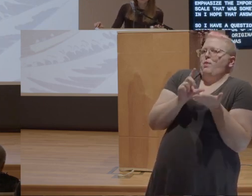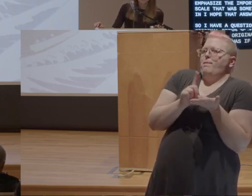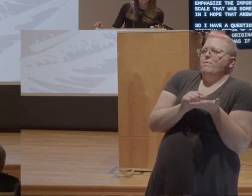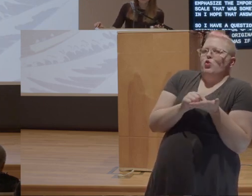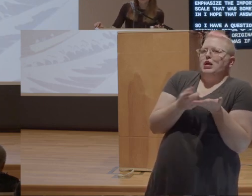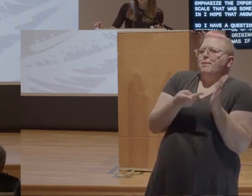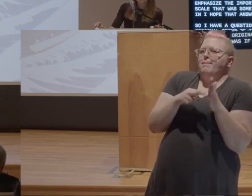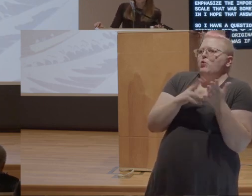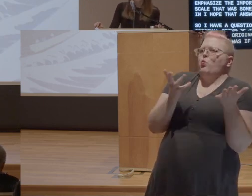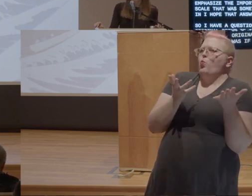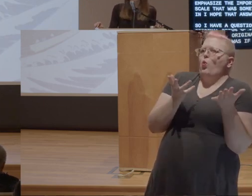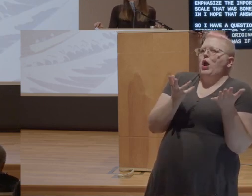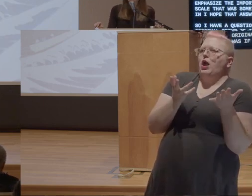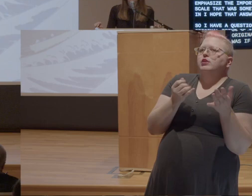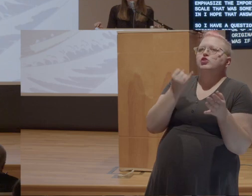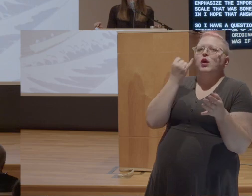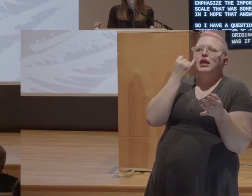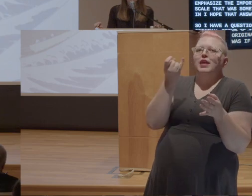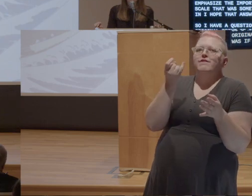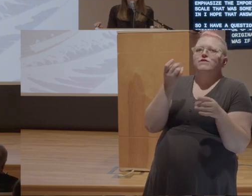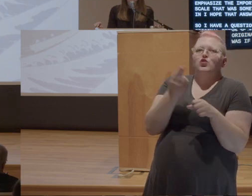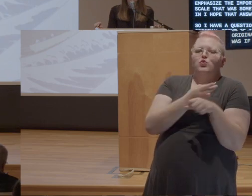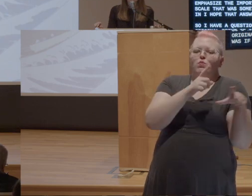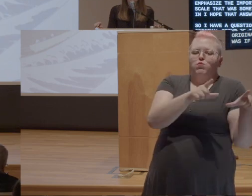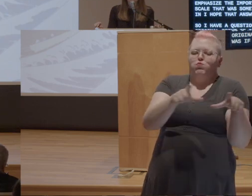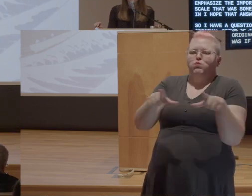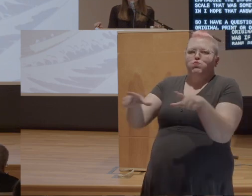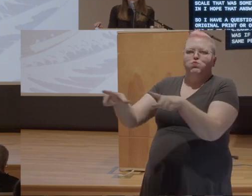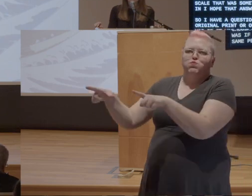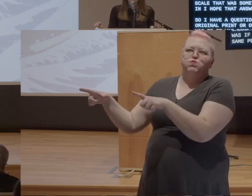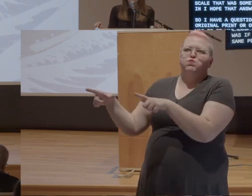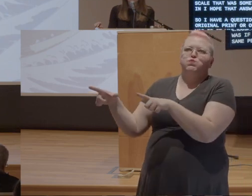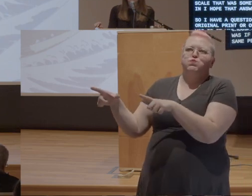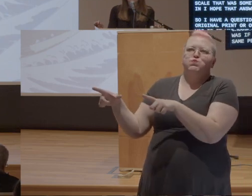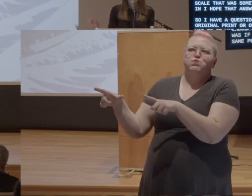if it was done multiple times, even during the same period,